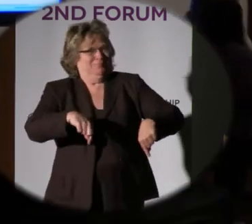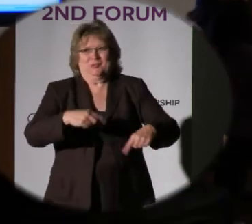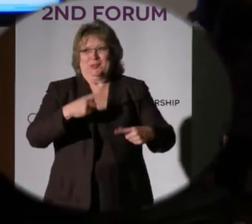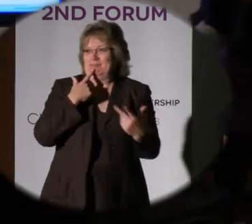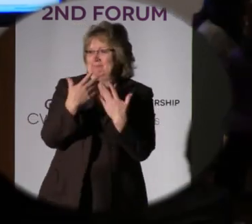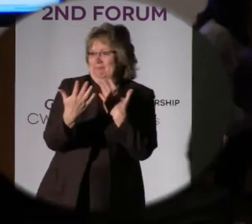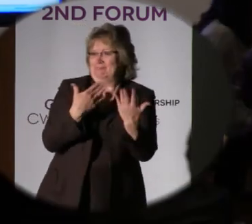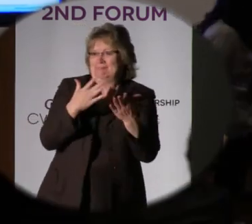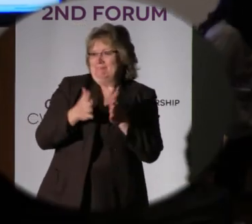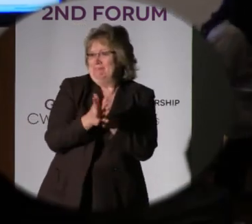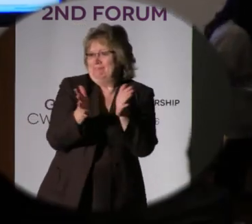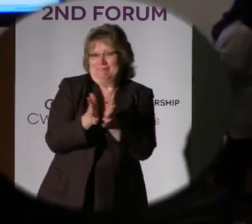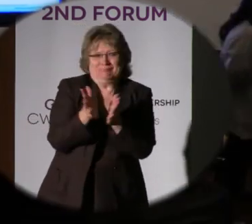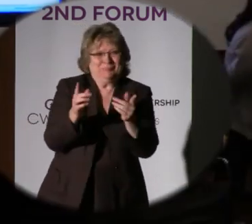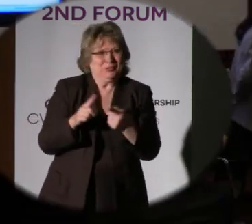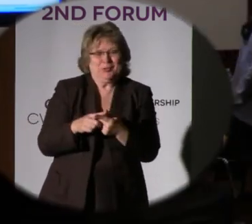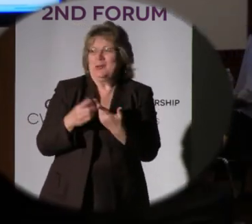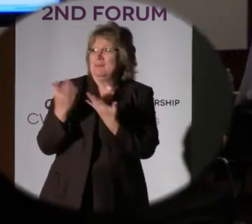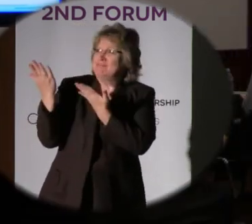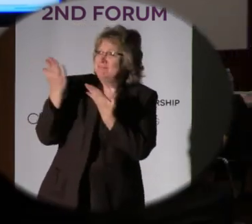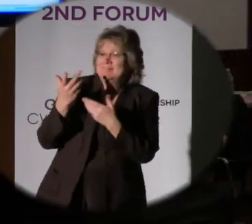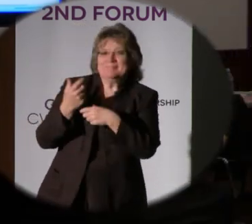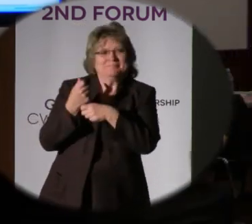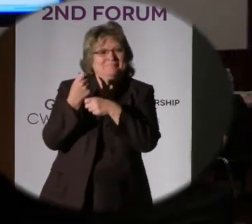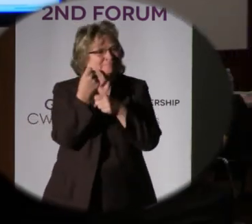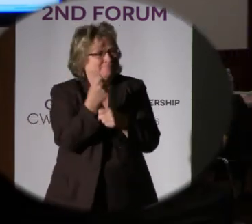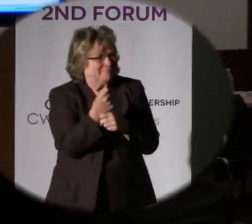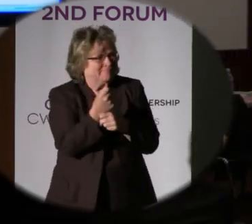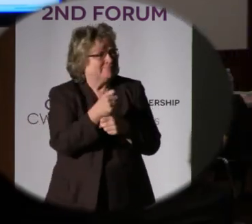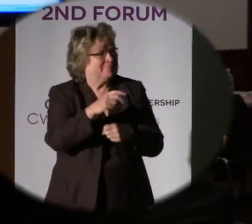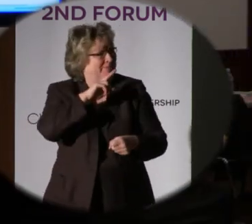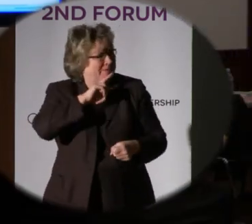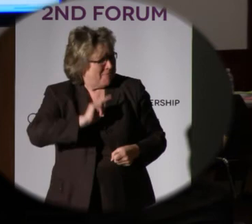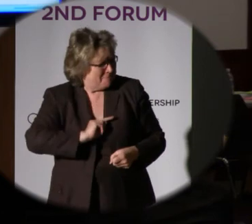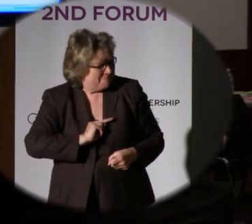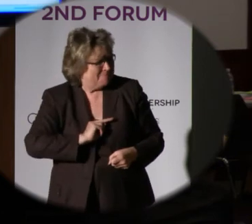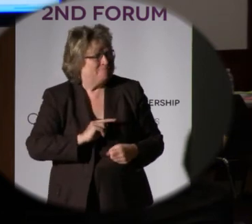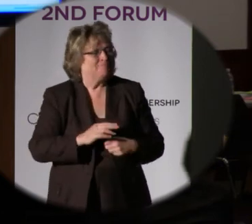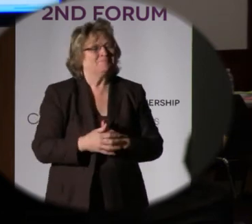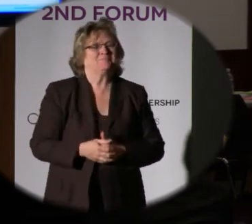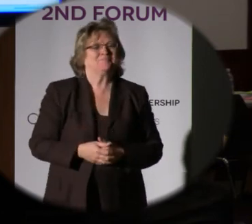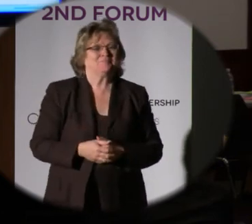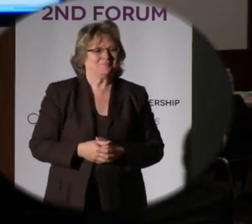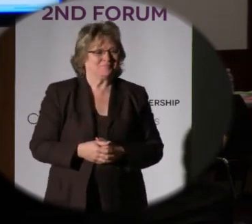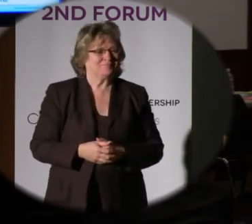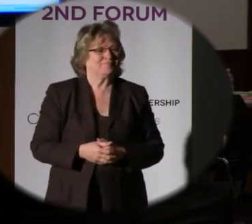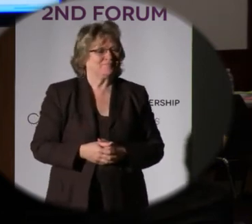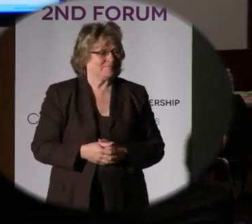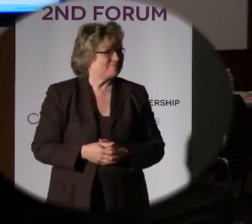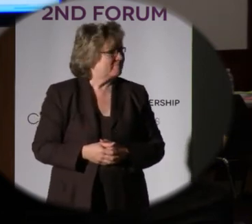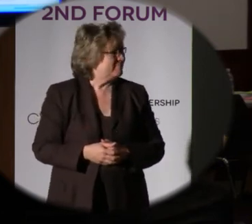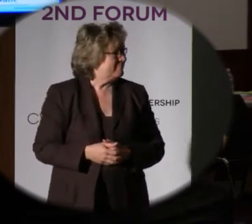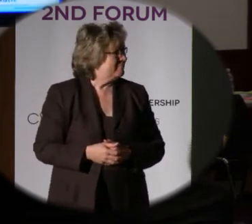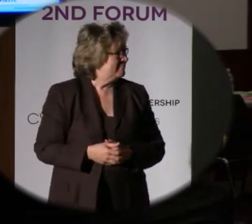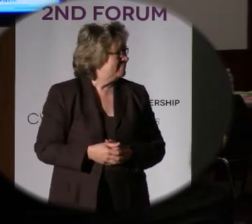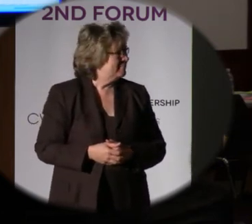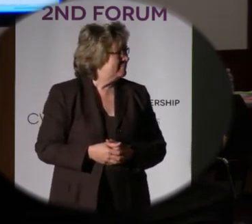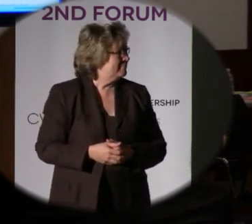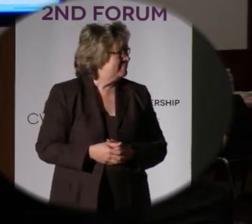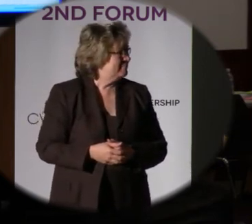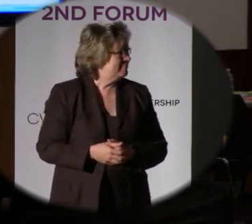behalf of the government of the Socialist Republic of Vietnam, I would like to express